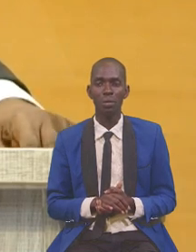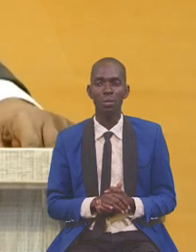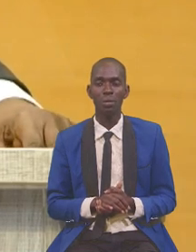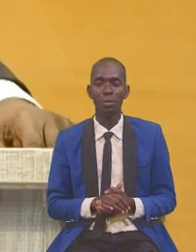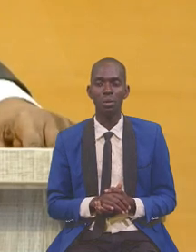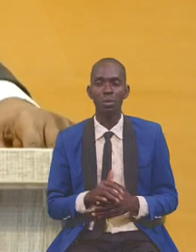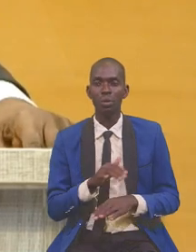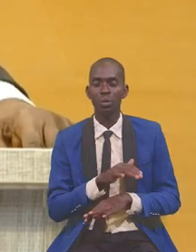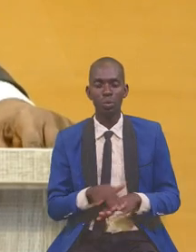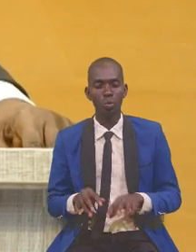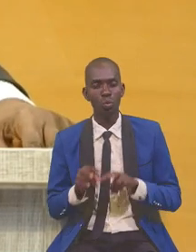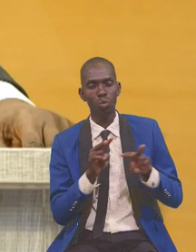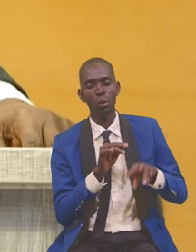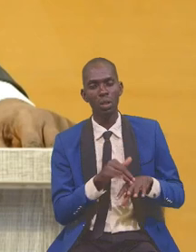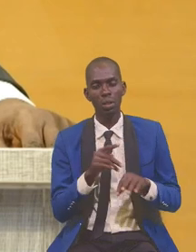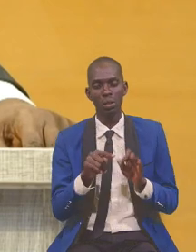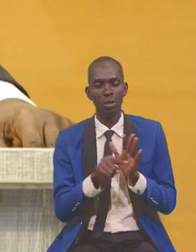Don't look at the negative.